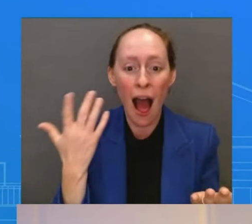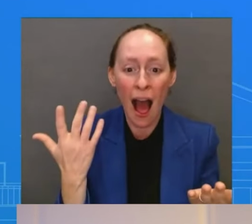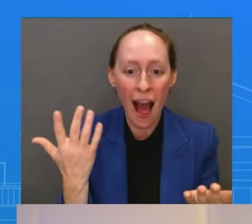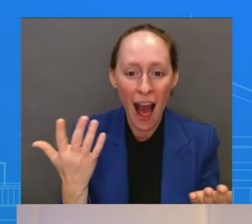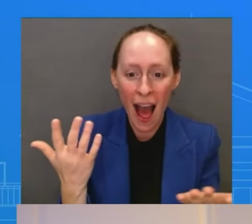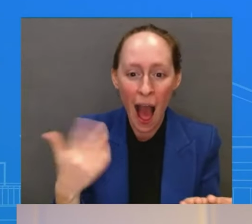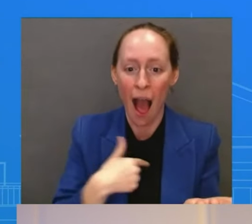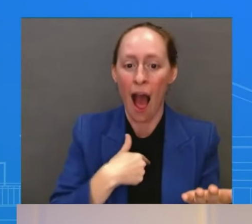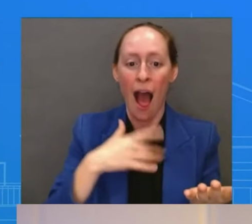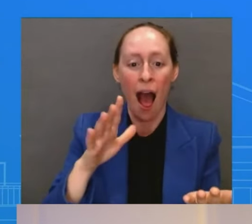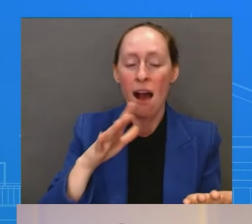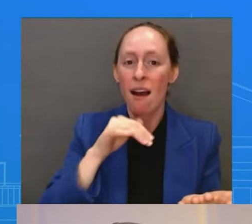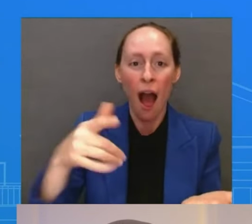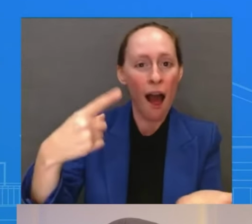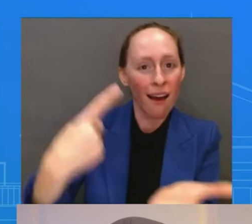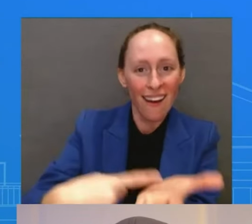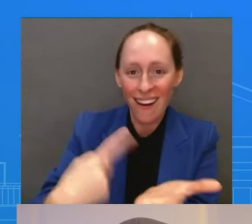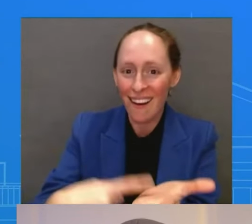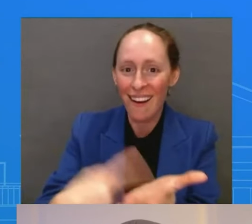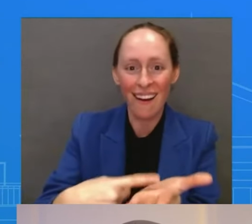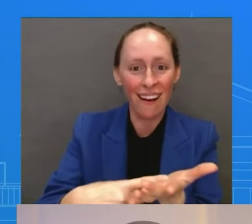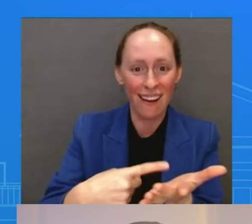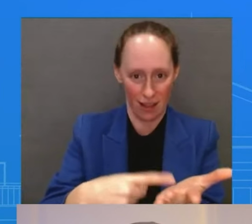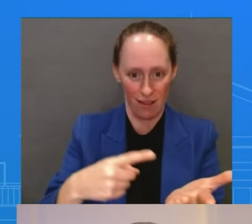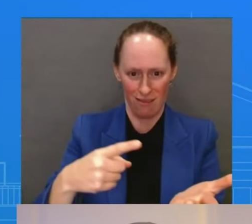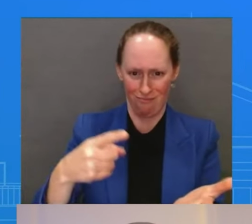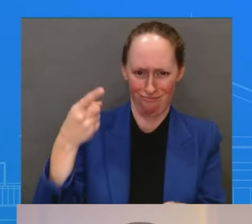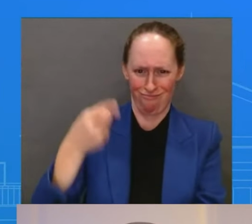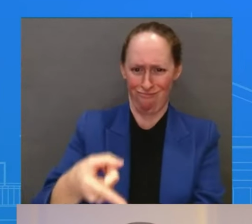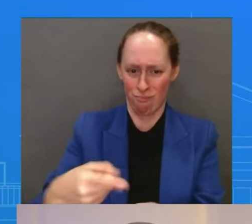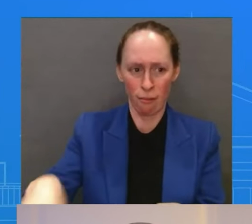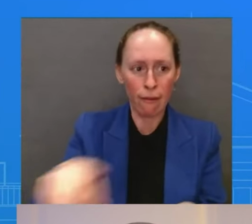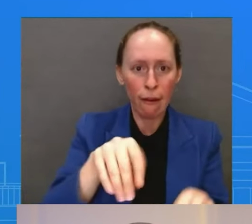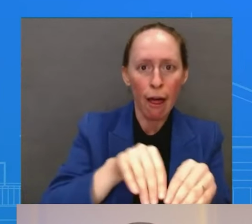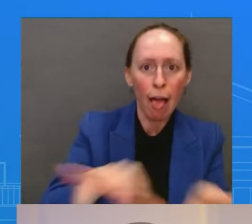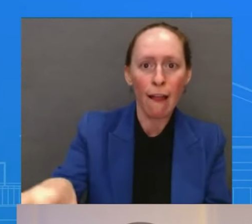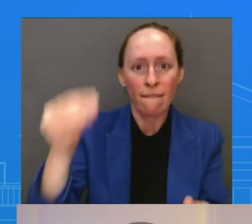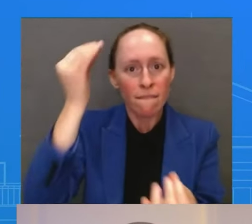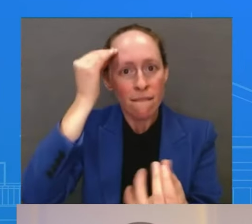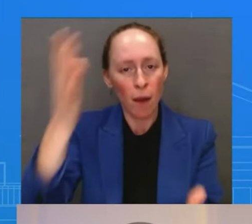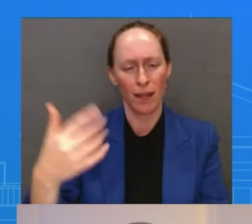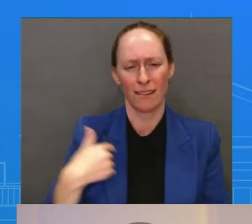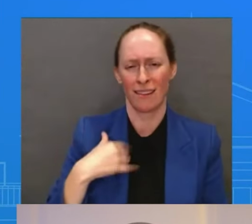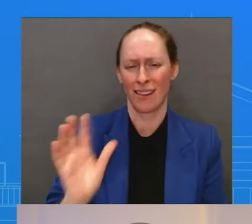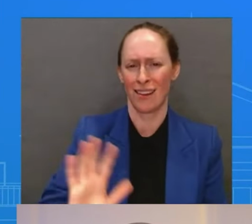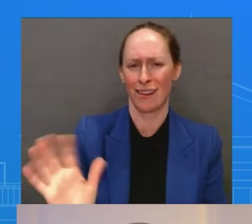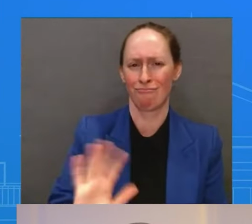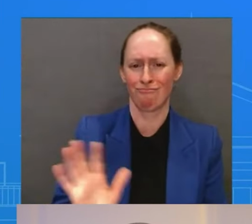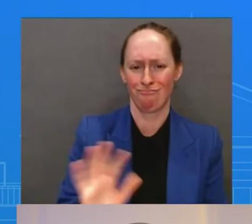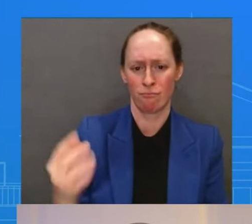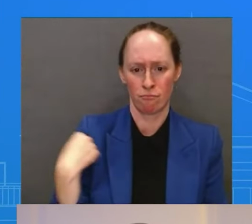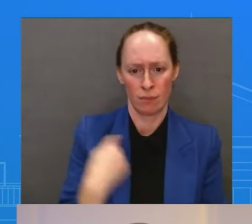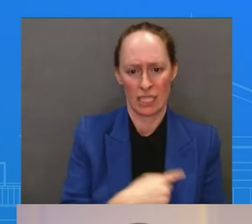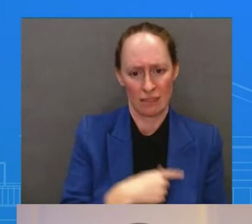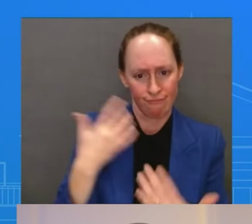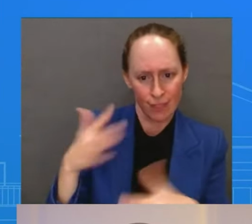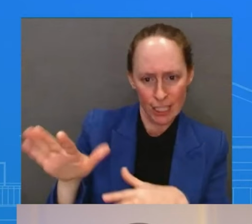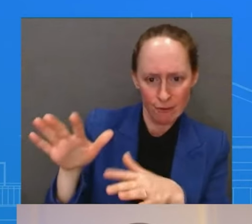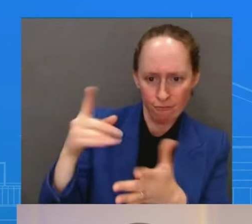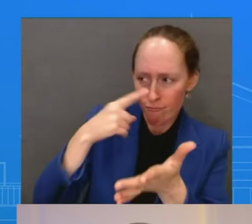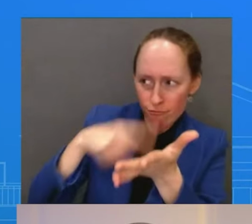been assessed, and we have oversight. We have oversight over what can be accessed and for what